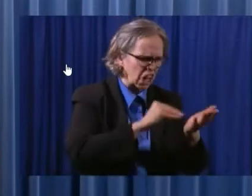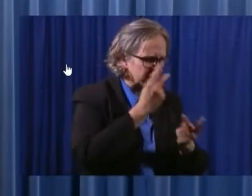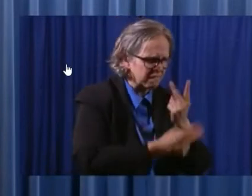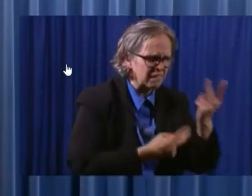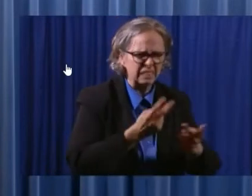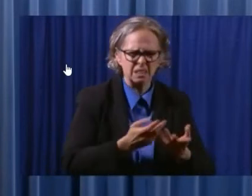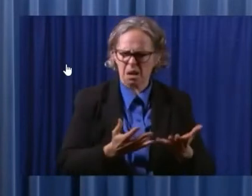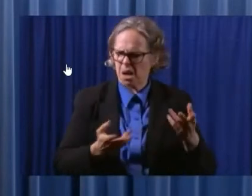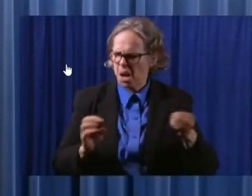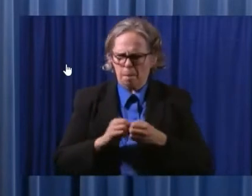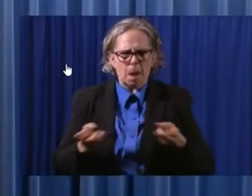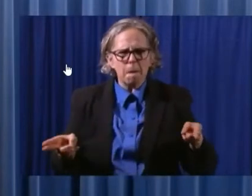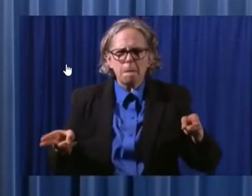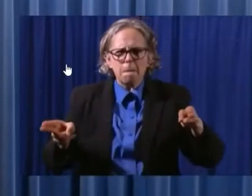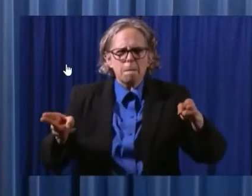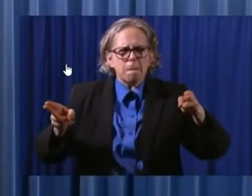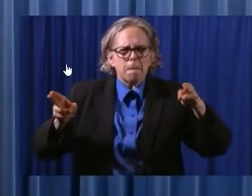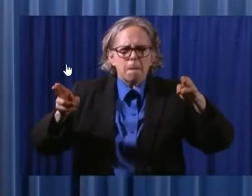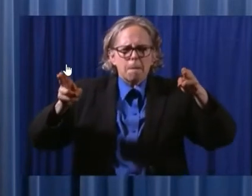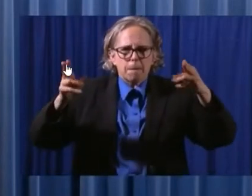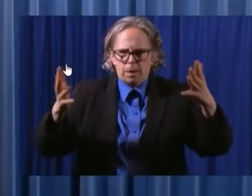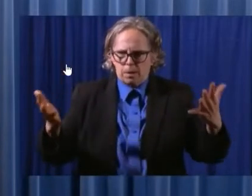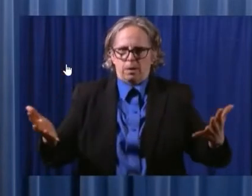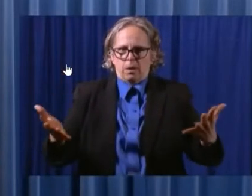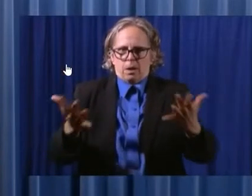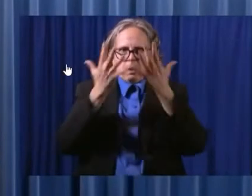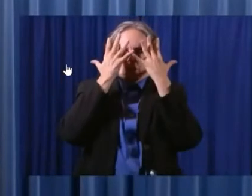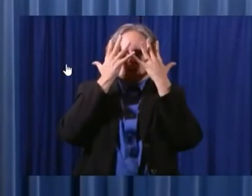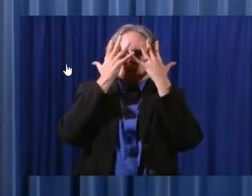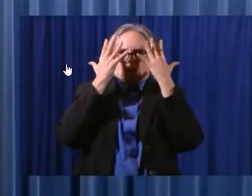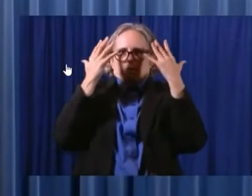5, sustained increase in outpatient visits.